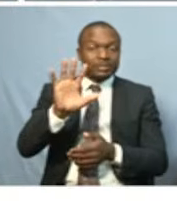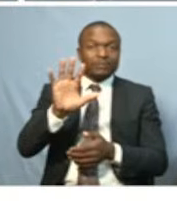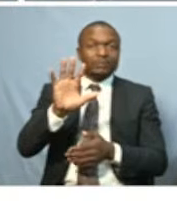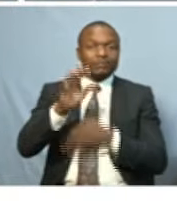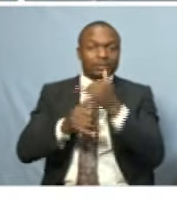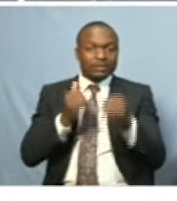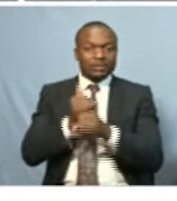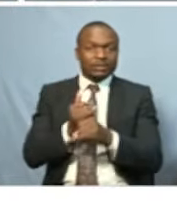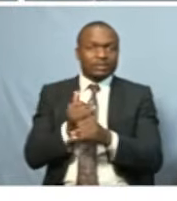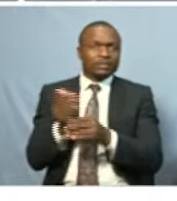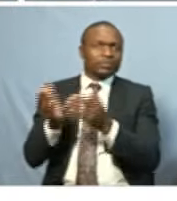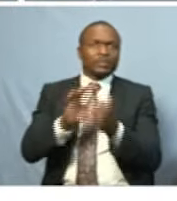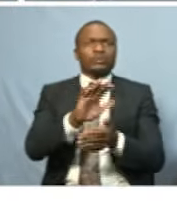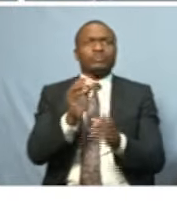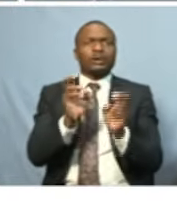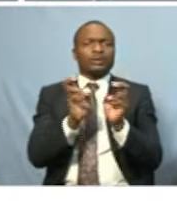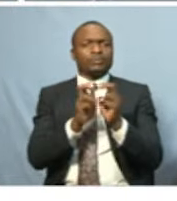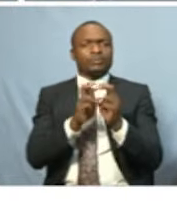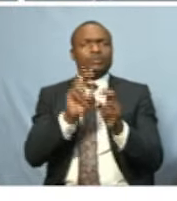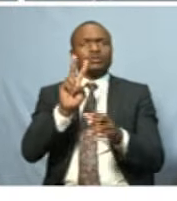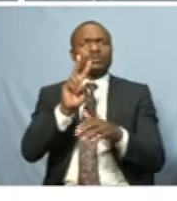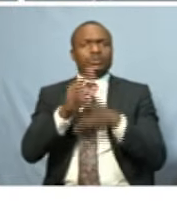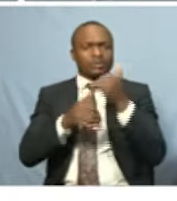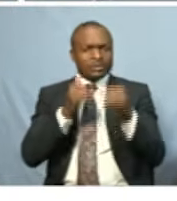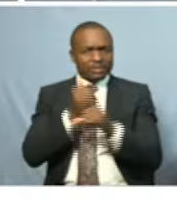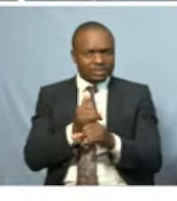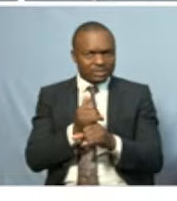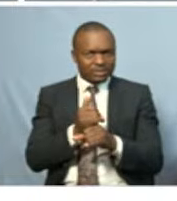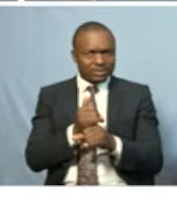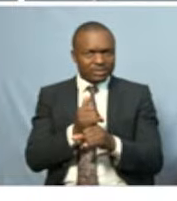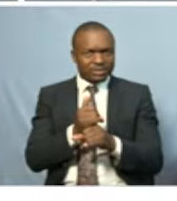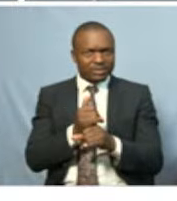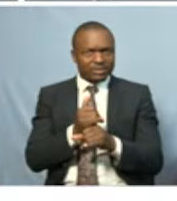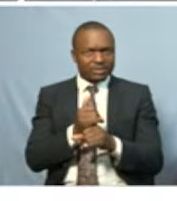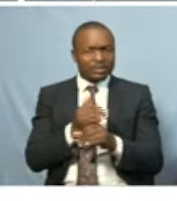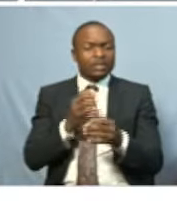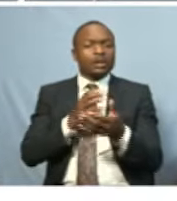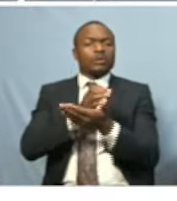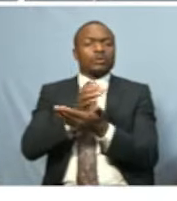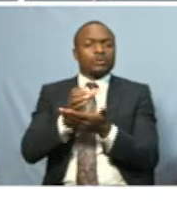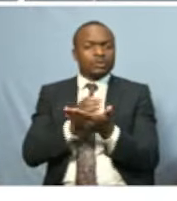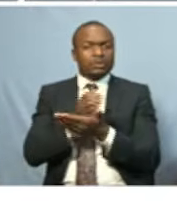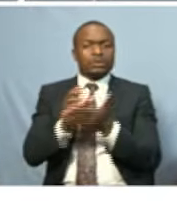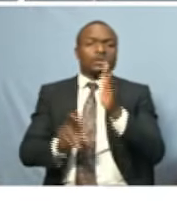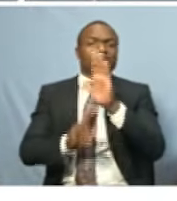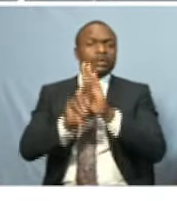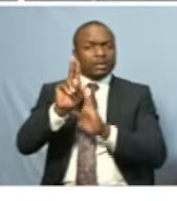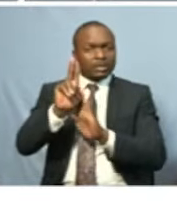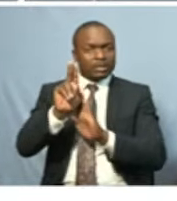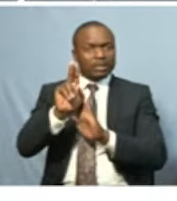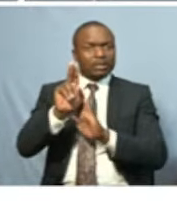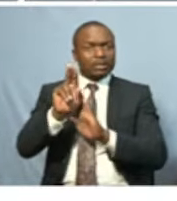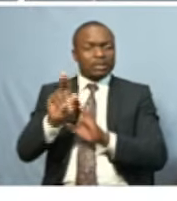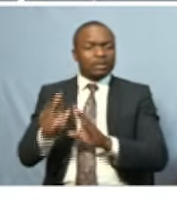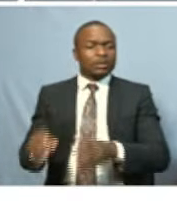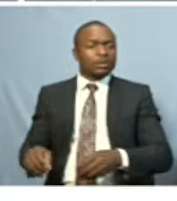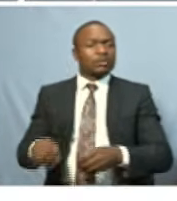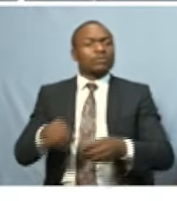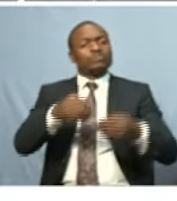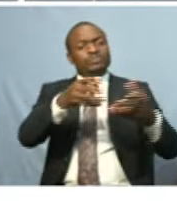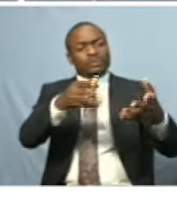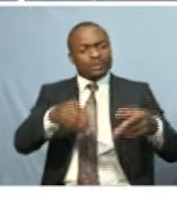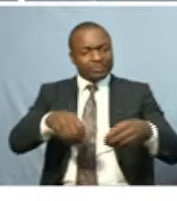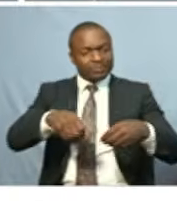you back on contract for 2 years. And yet colleges, universities were busy offloading these